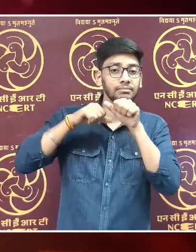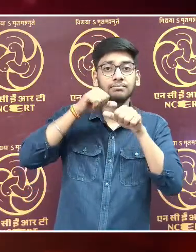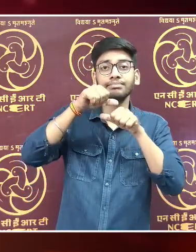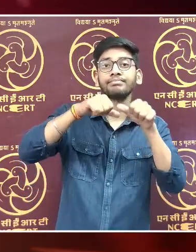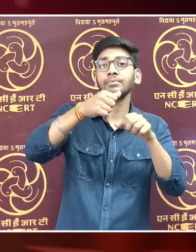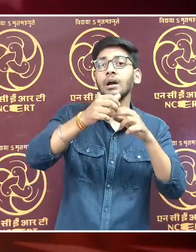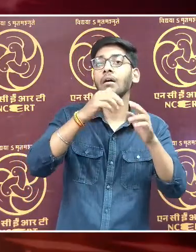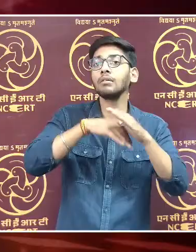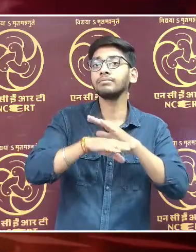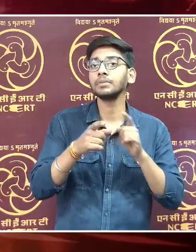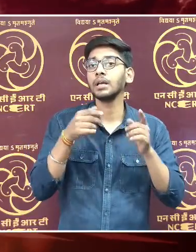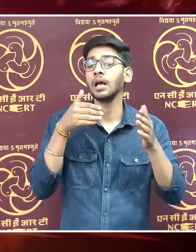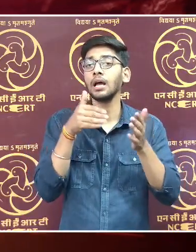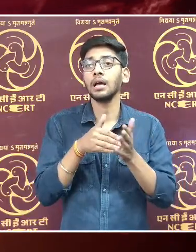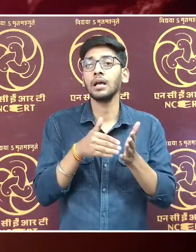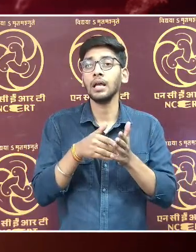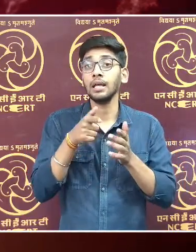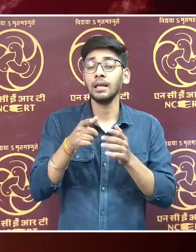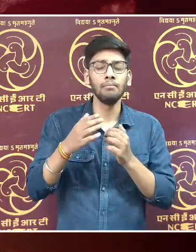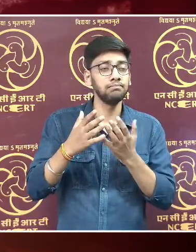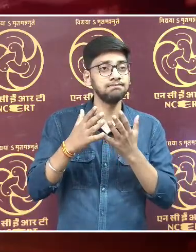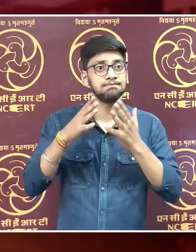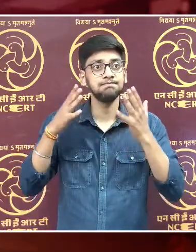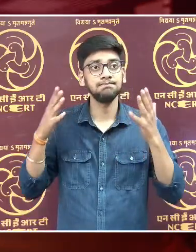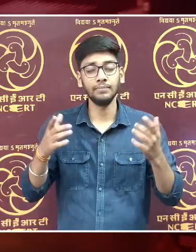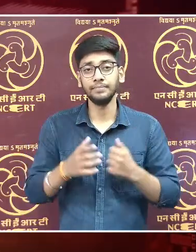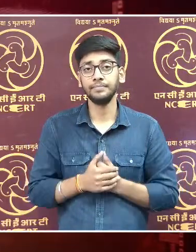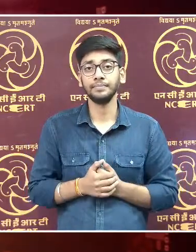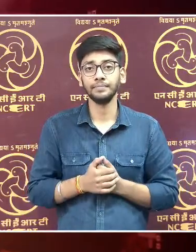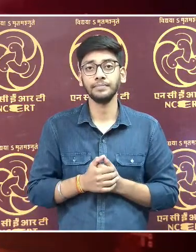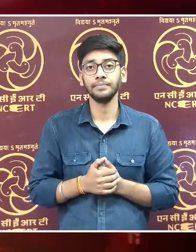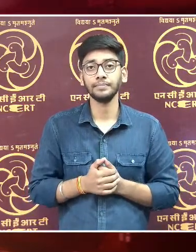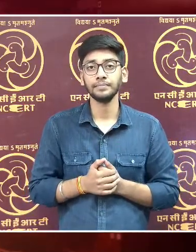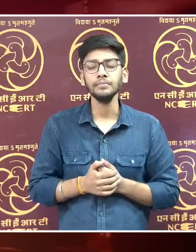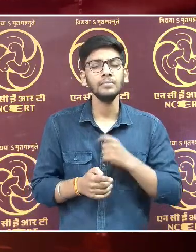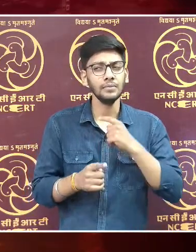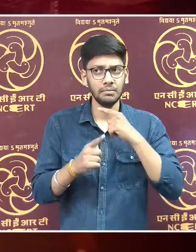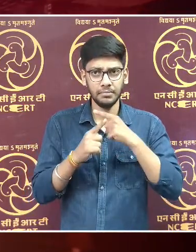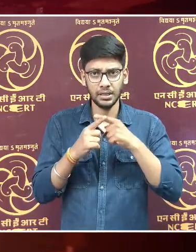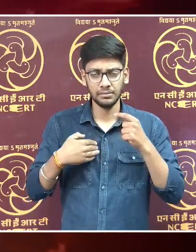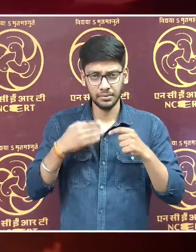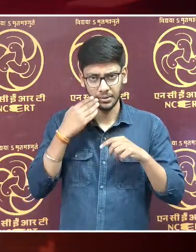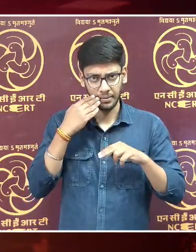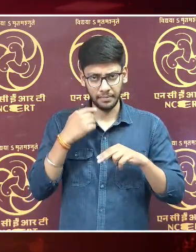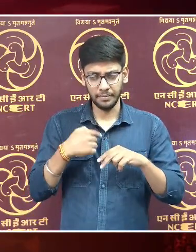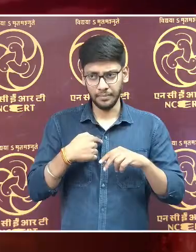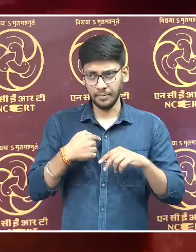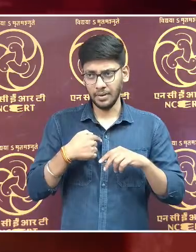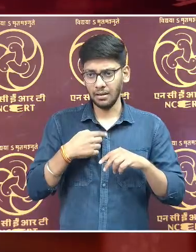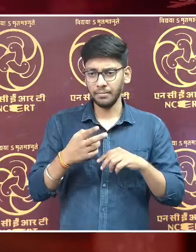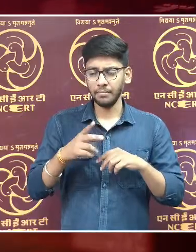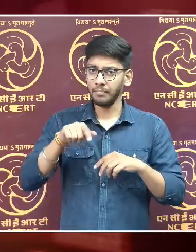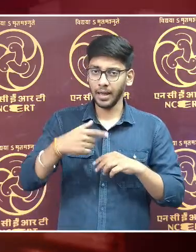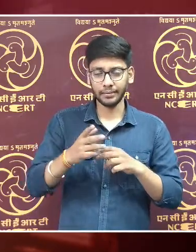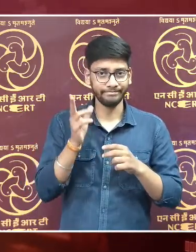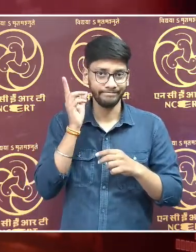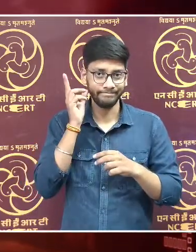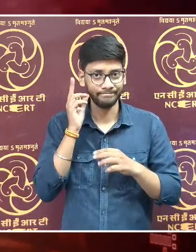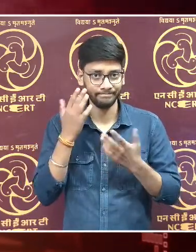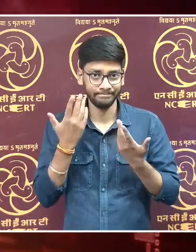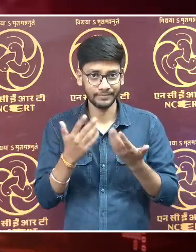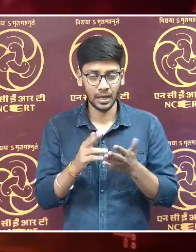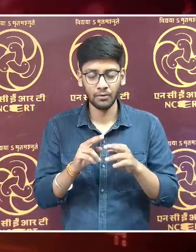requires much more attention than what we think. Bilkul. And Dr. Devi, after listening to you, this is a solace